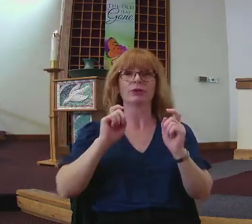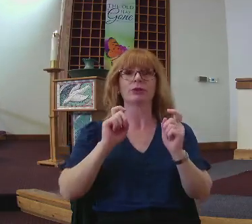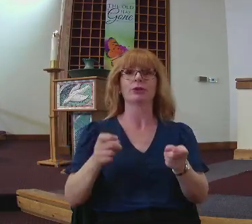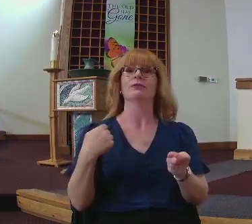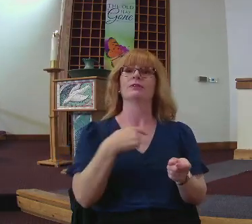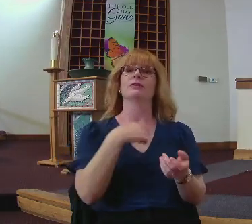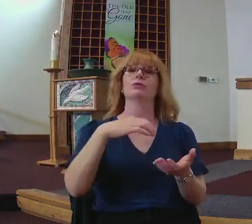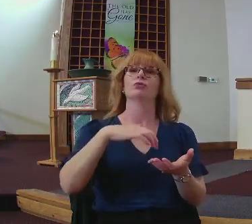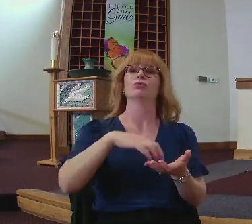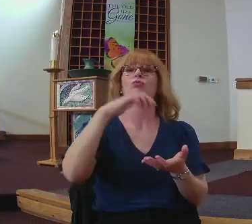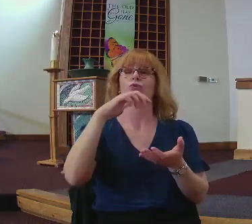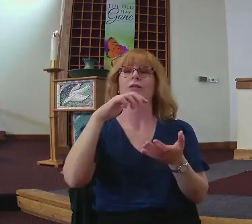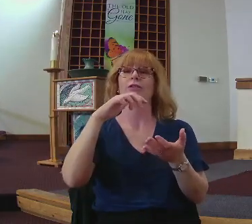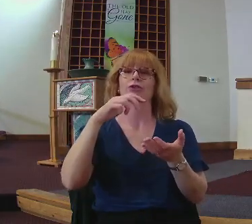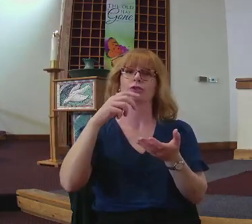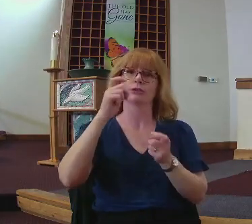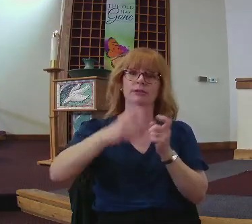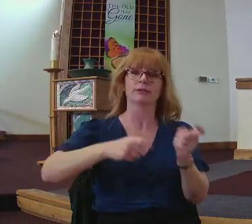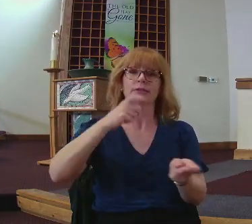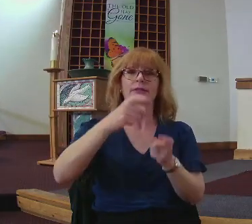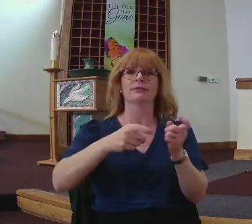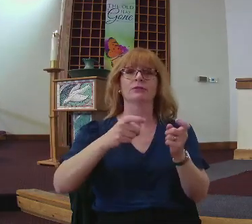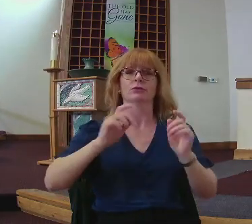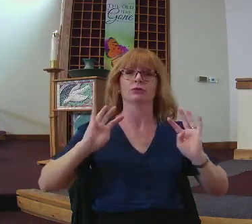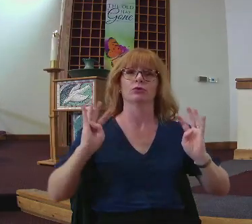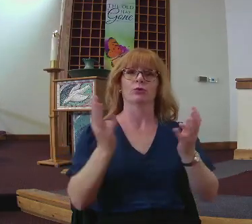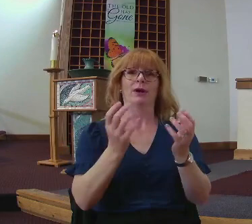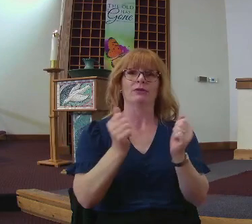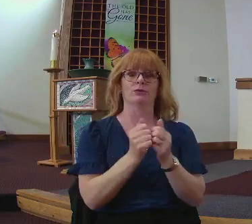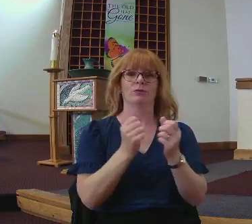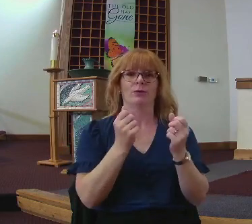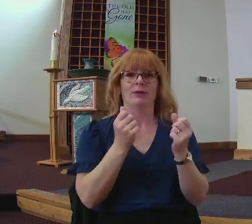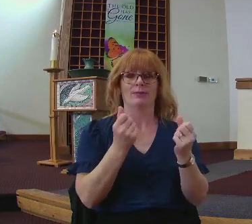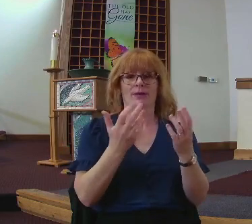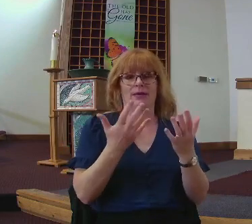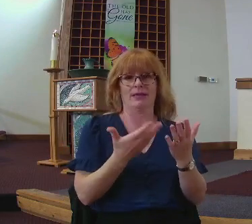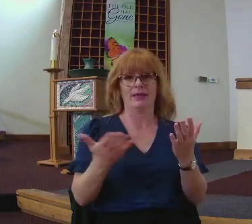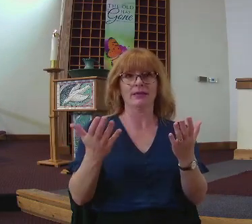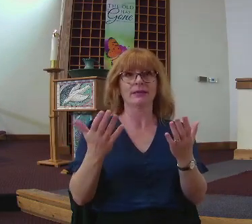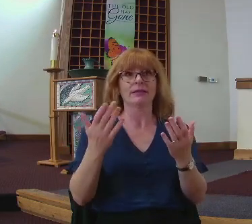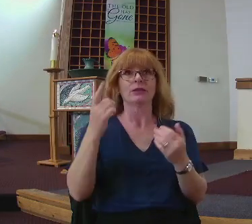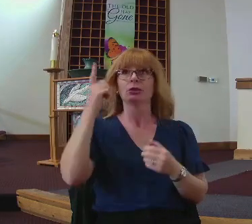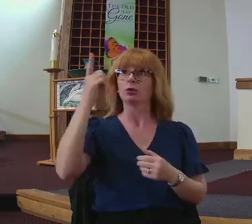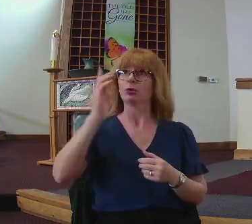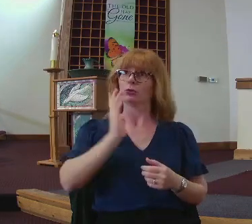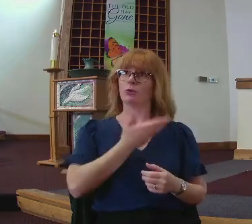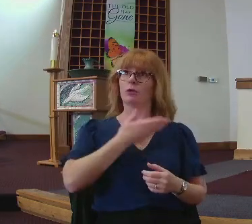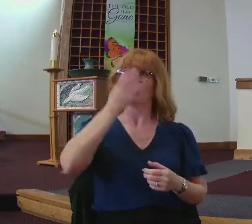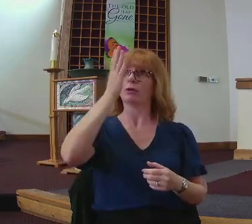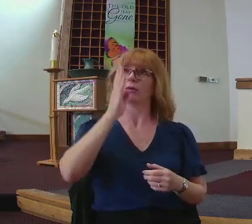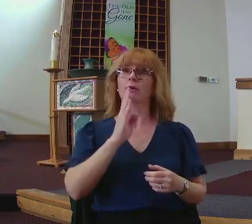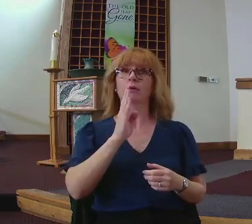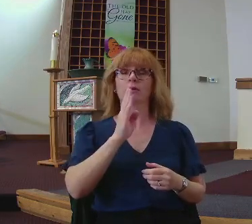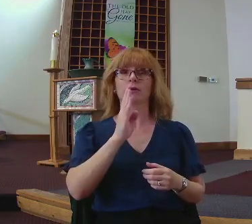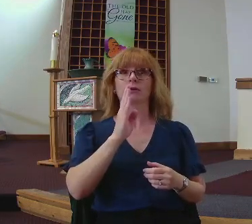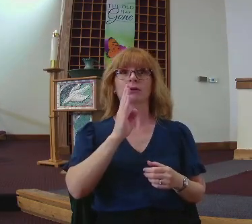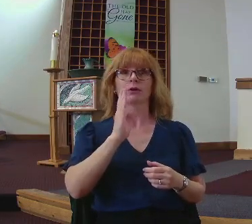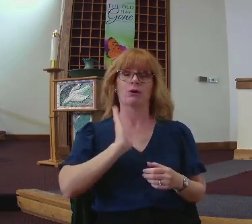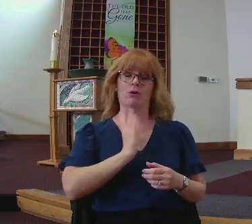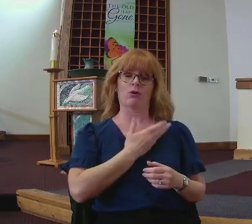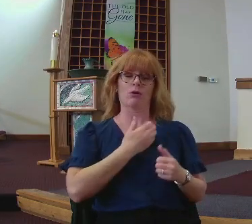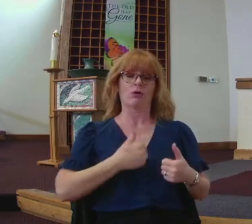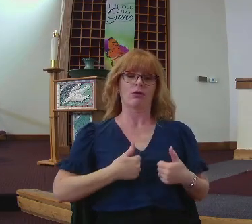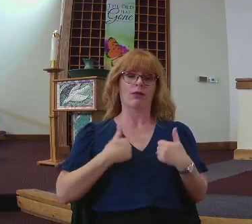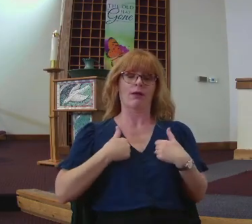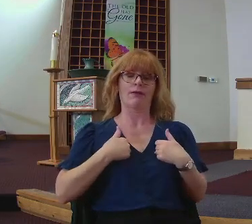rich inheritance and surrounds us with abundance. You are our God. Our lives are in your